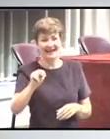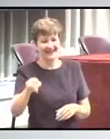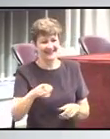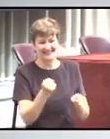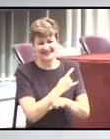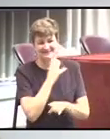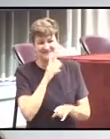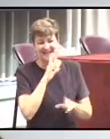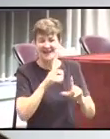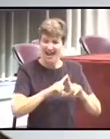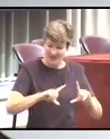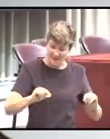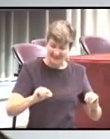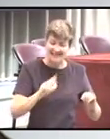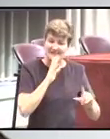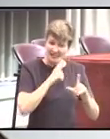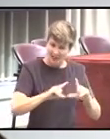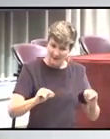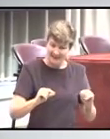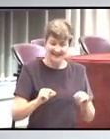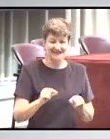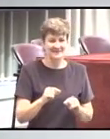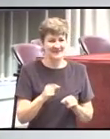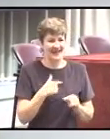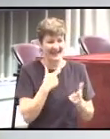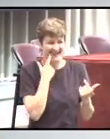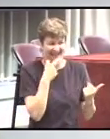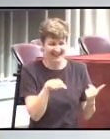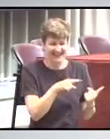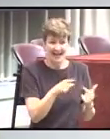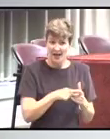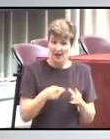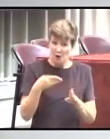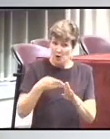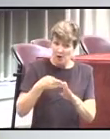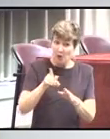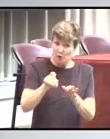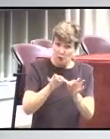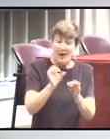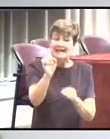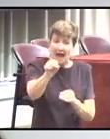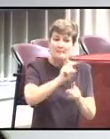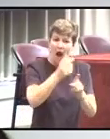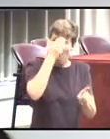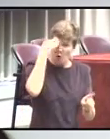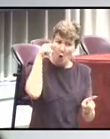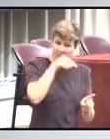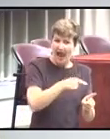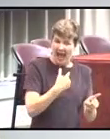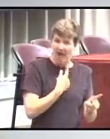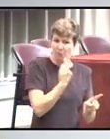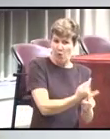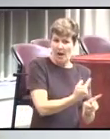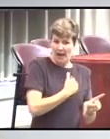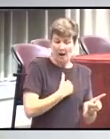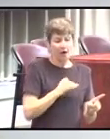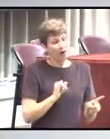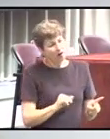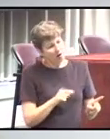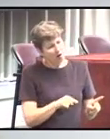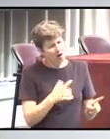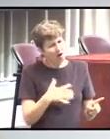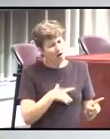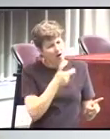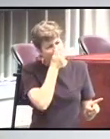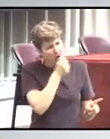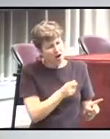speaks Japanese. And I said, so you're using an interpreter? Yes, but I know that there is one. And I said, that is